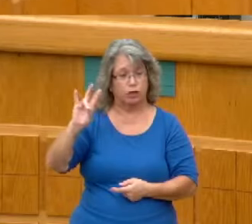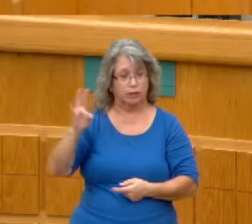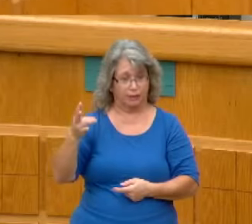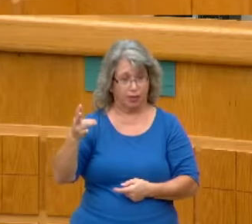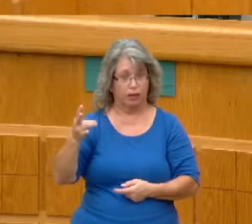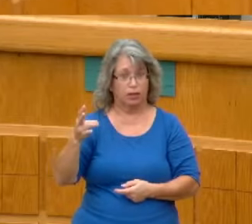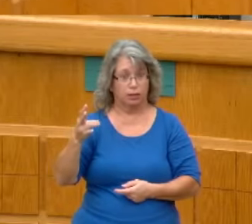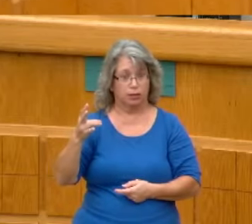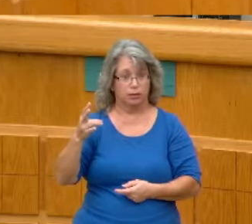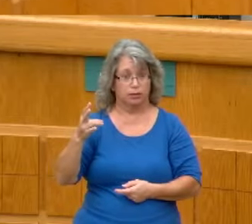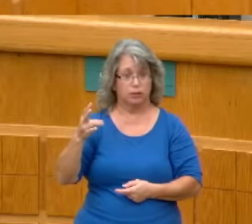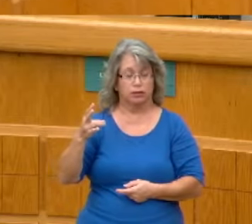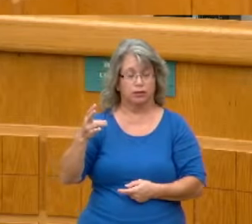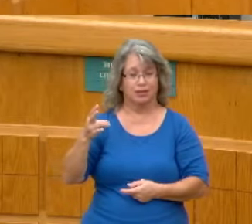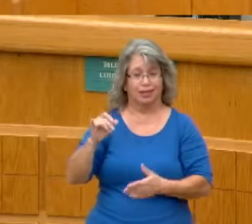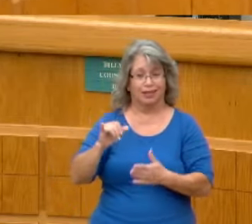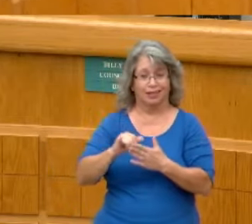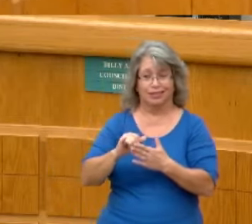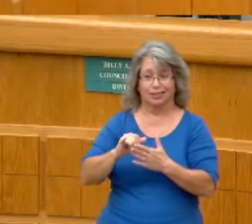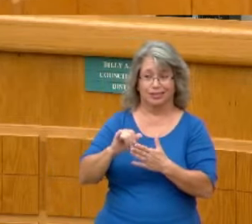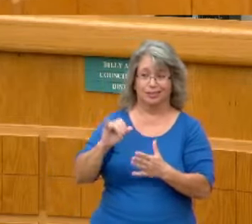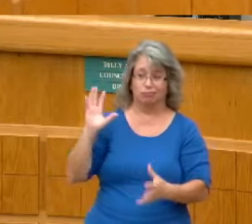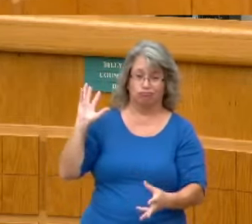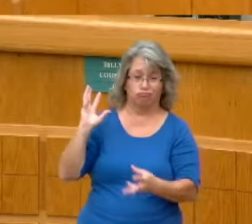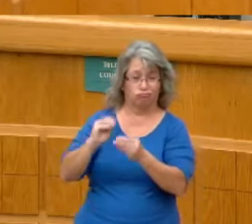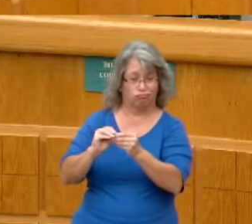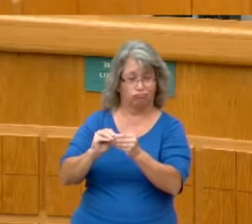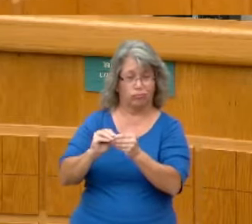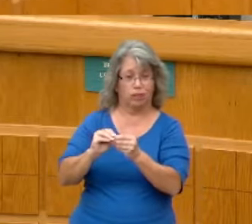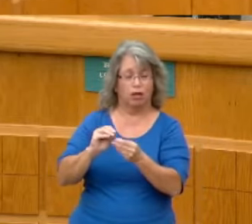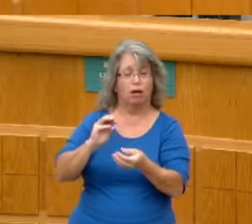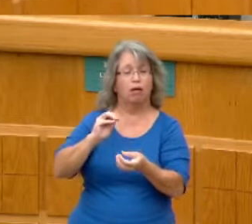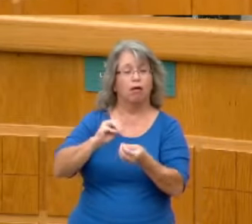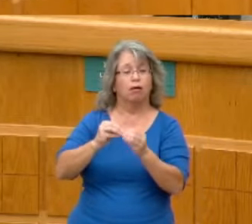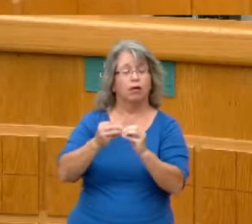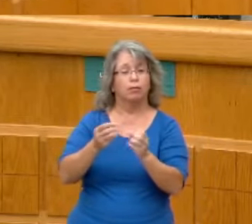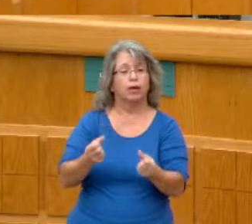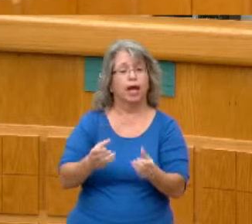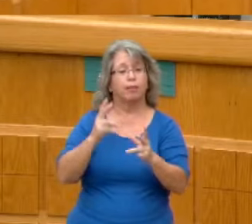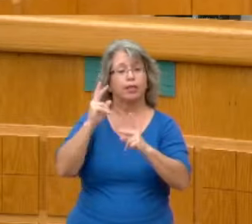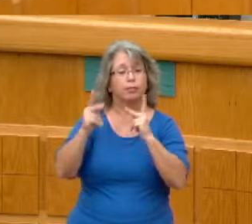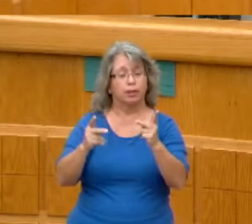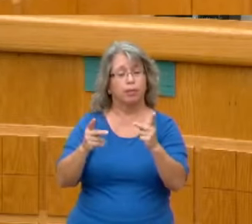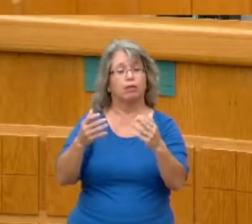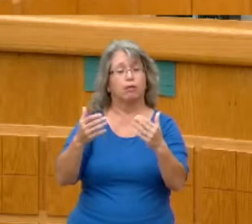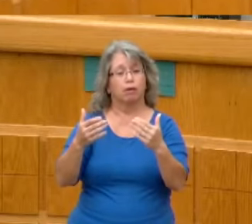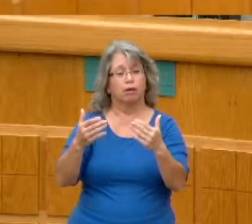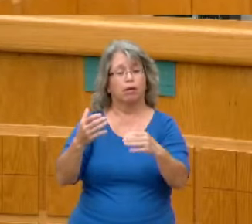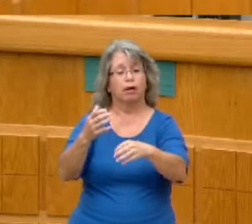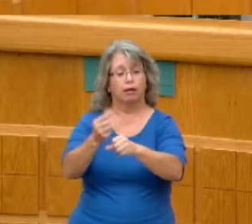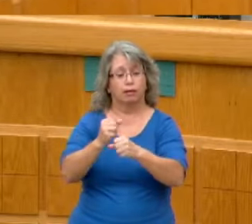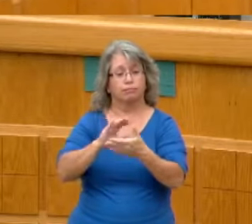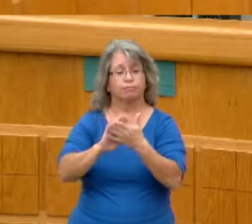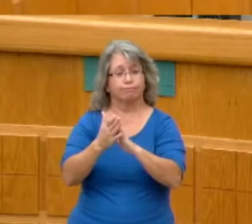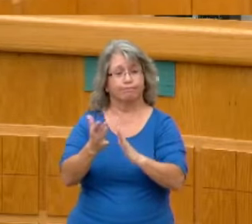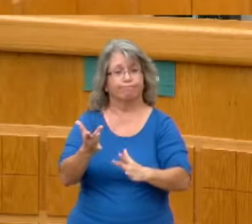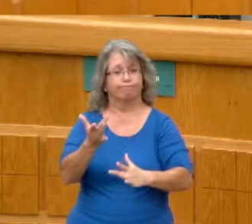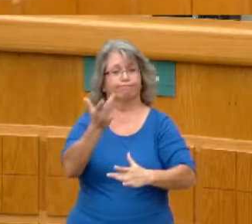this third wave, if you will. The number of people that have gotten COVID is